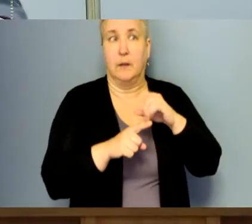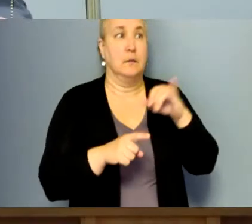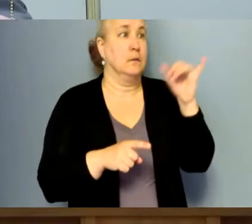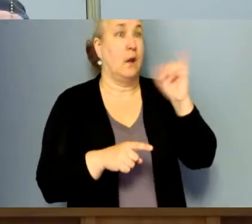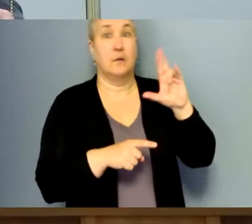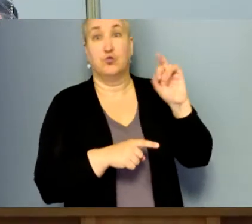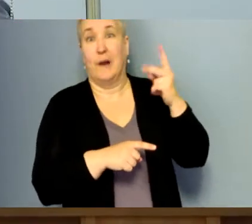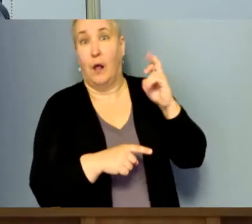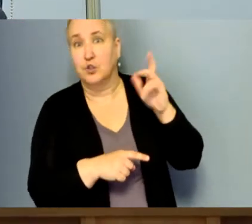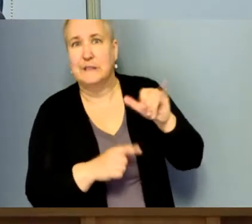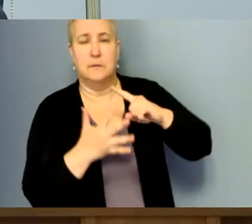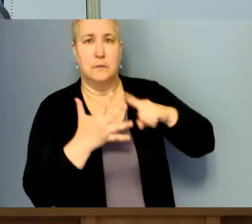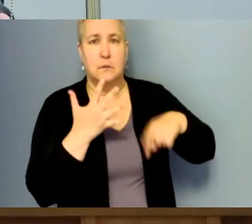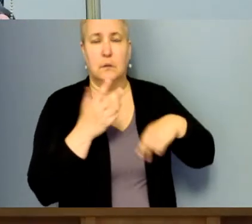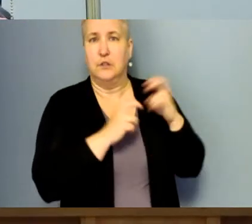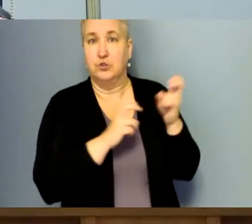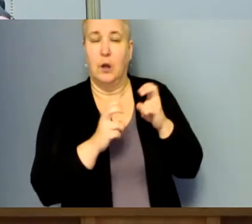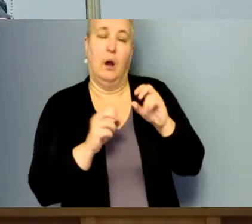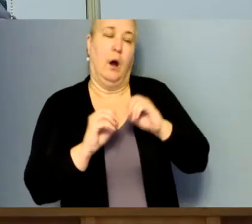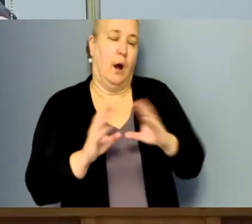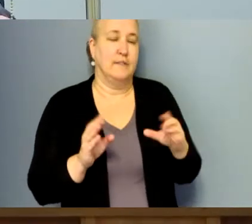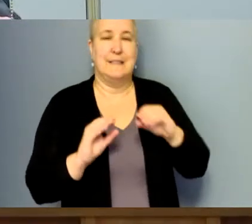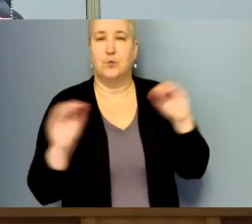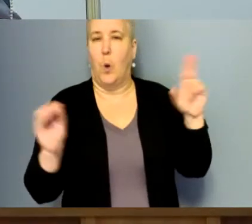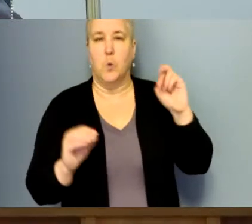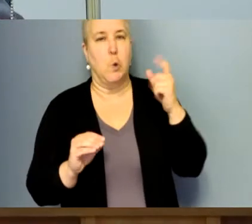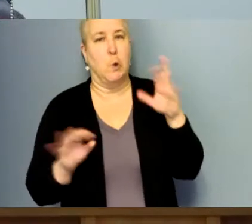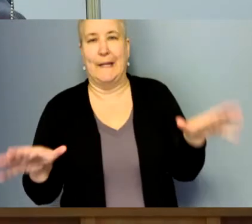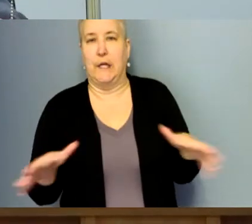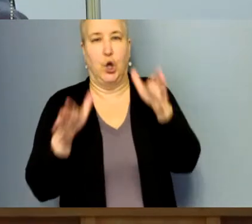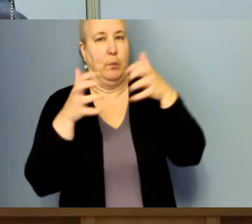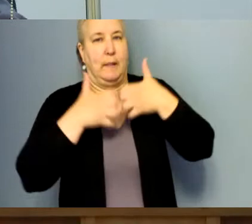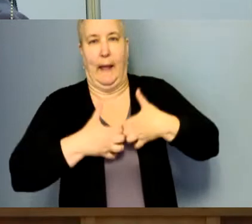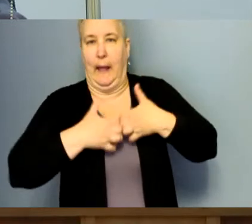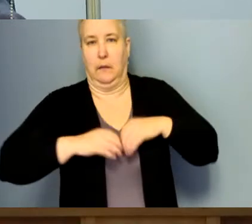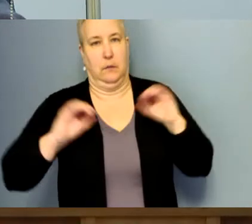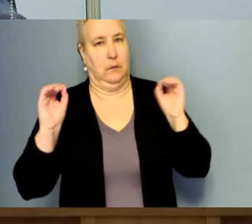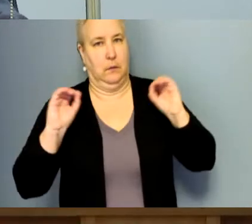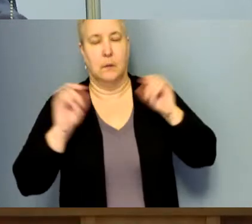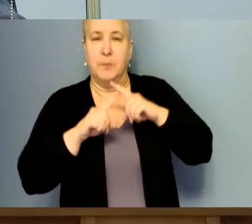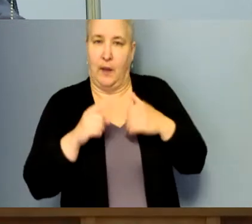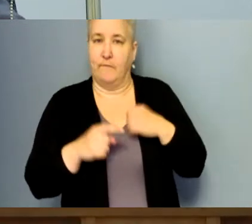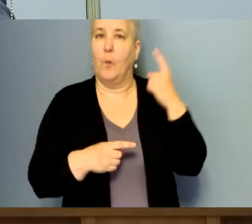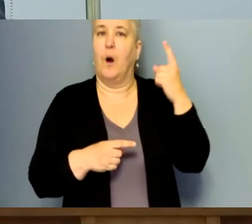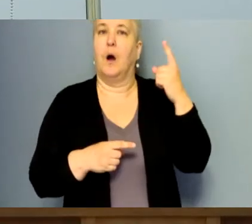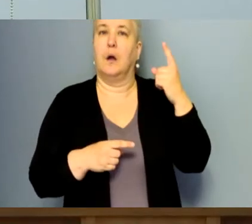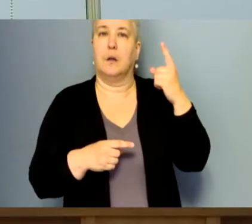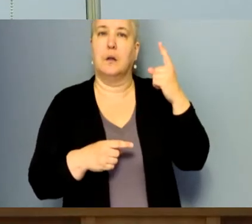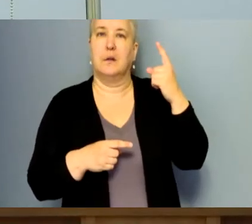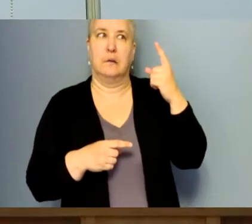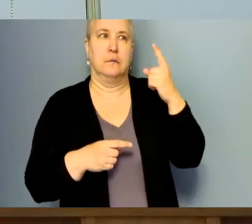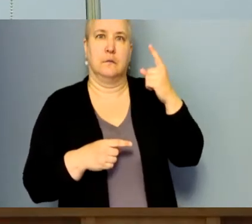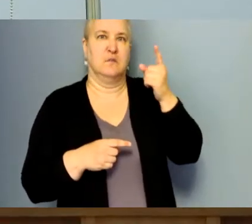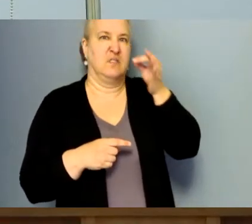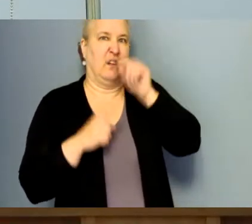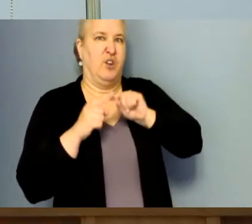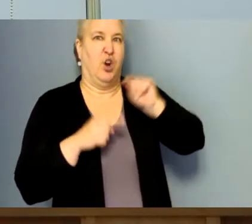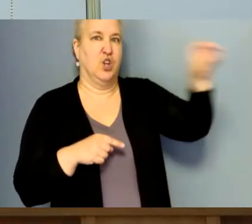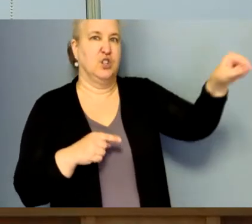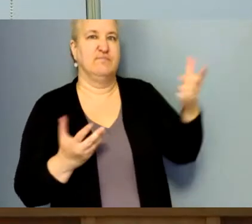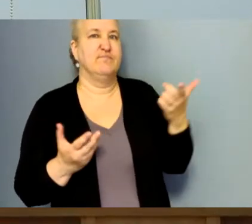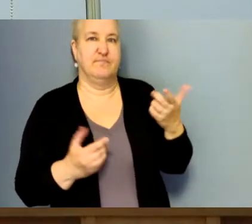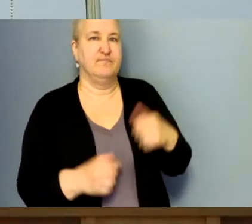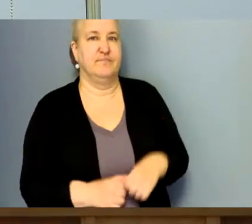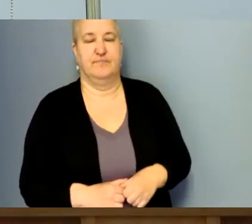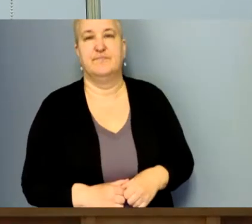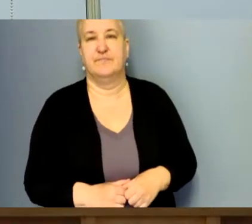issue. Obviously, we don't have a nuclear power plant here in this county, but we do have one that's, not too far away.